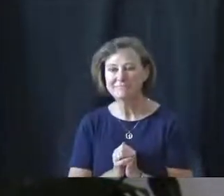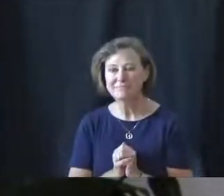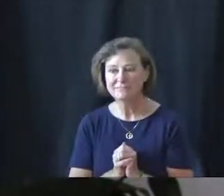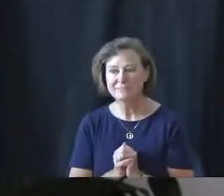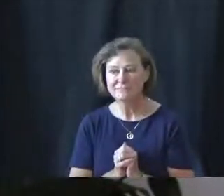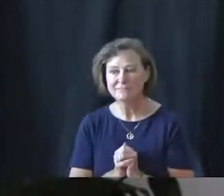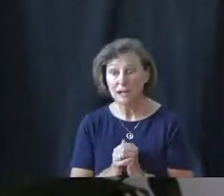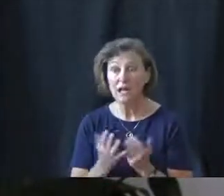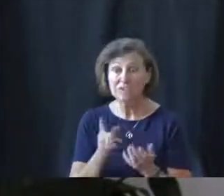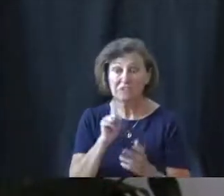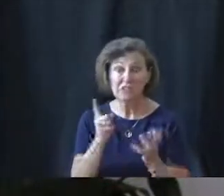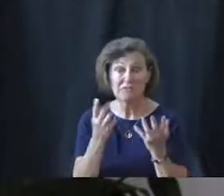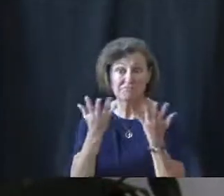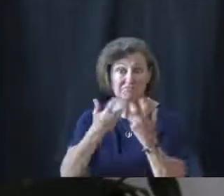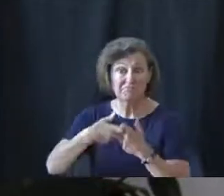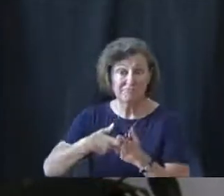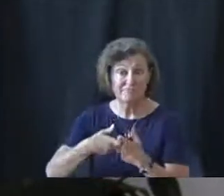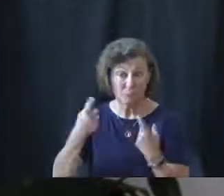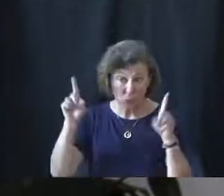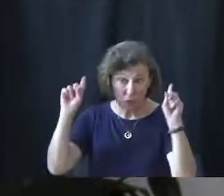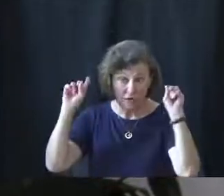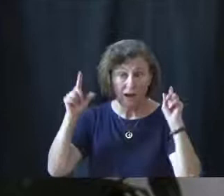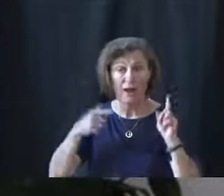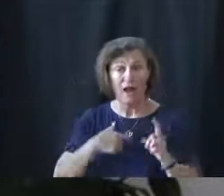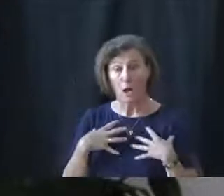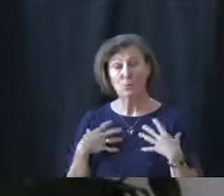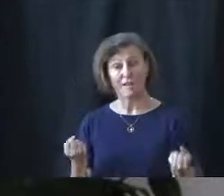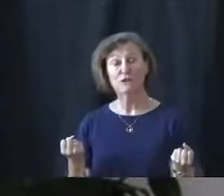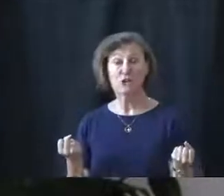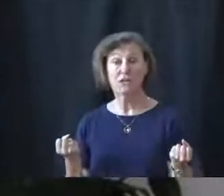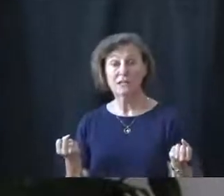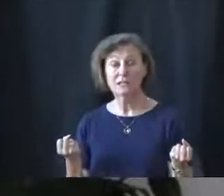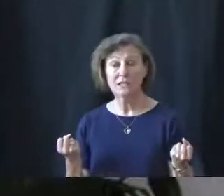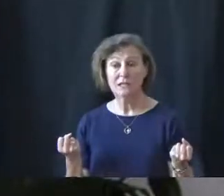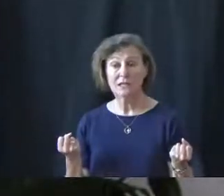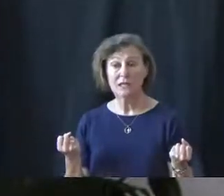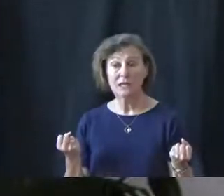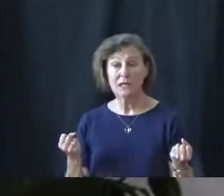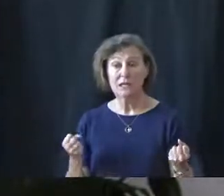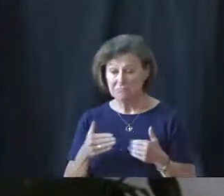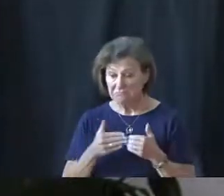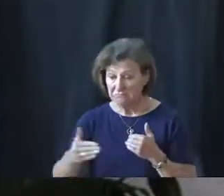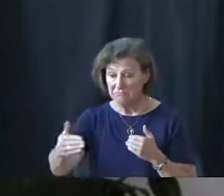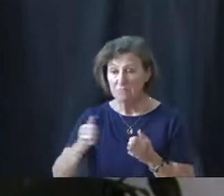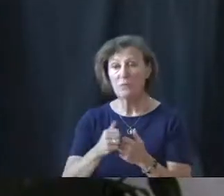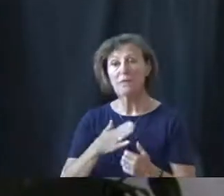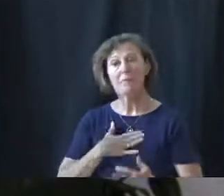And it did work out. I recovered and went on with life,